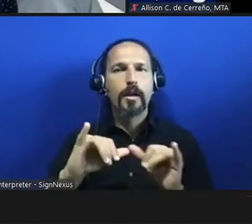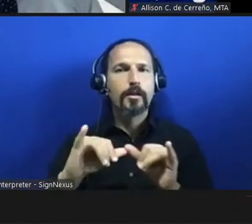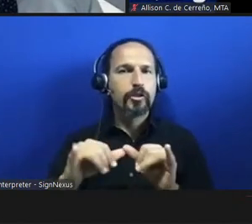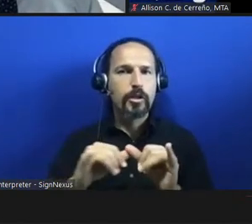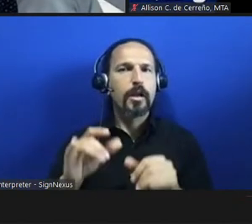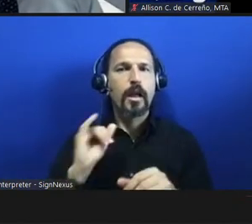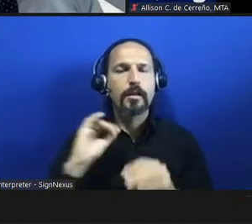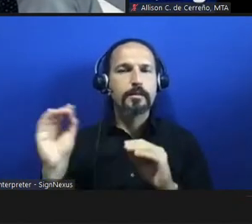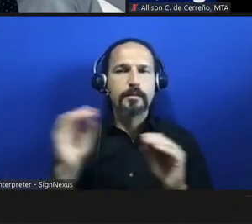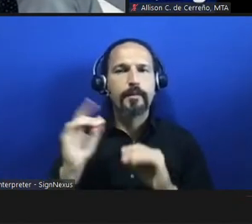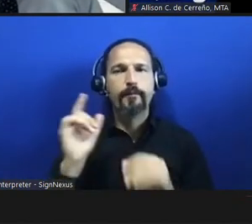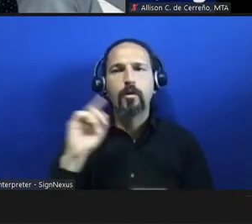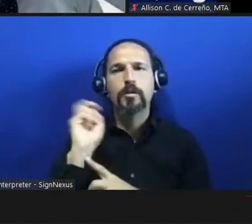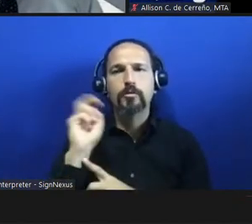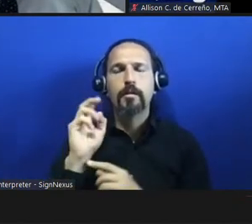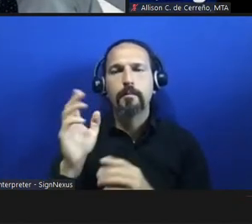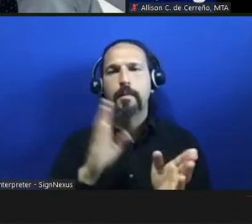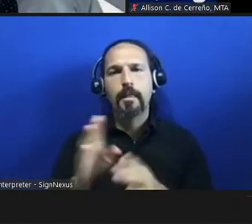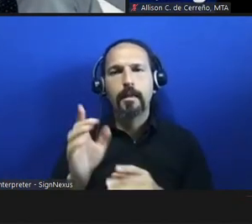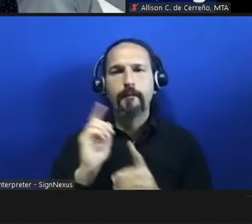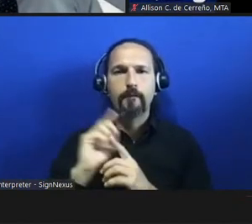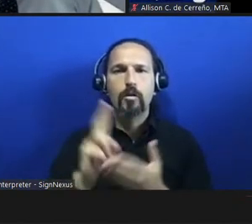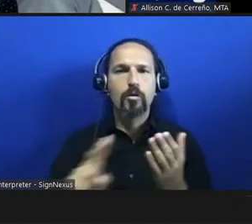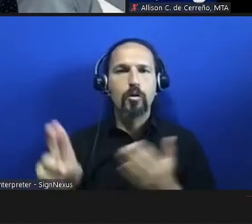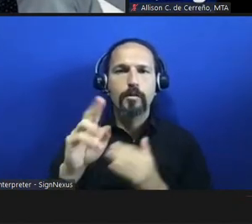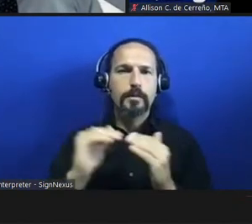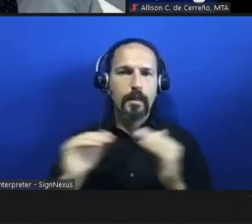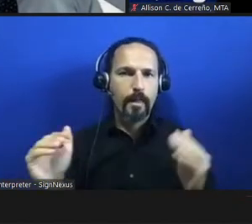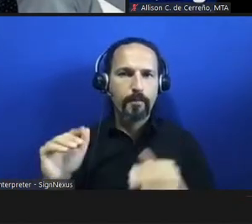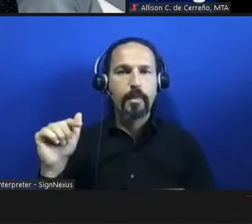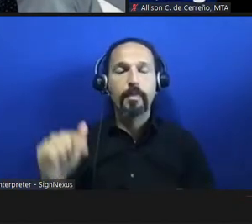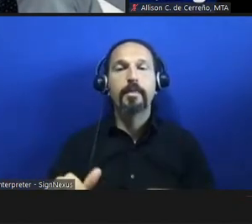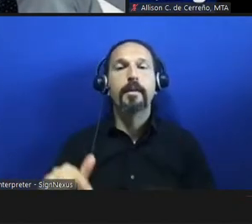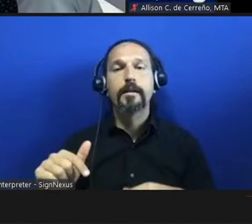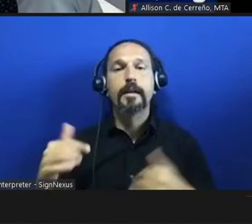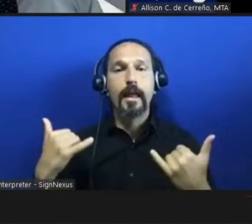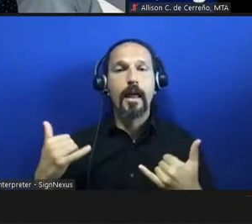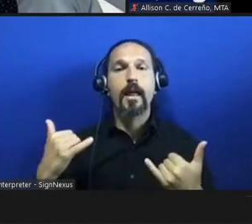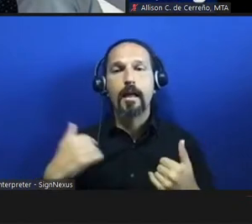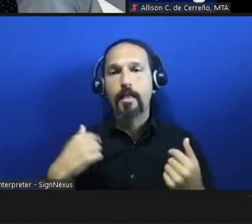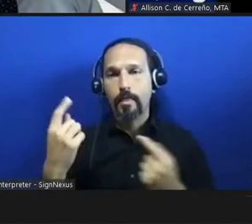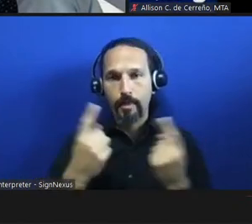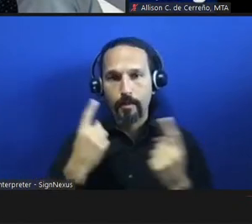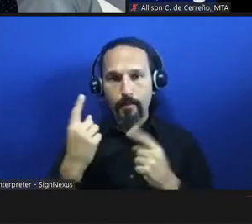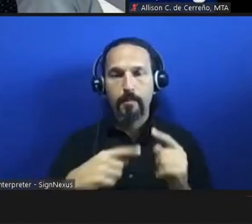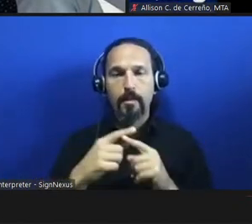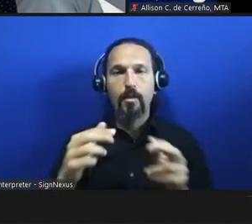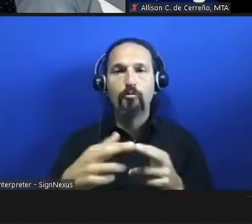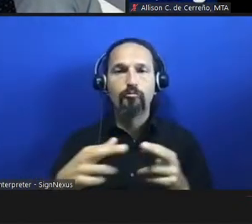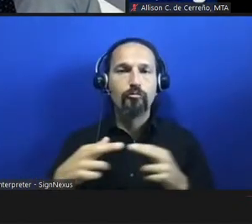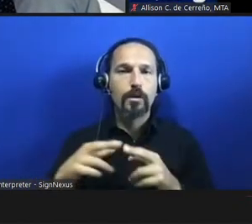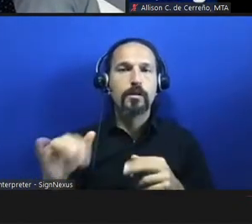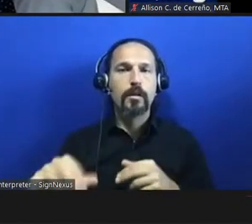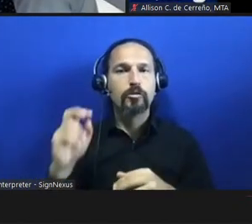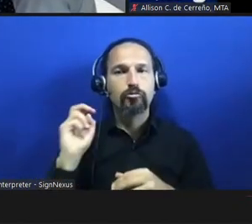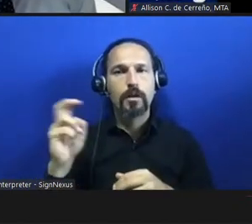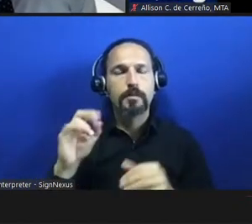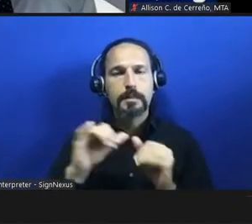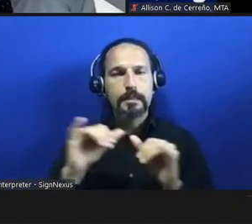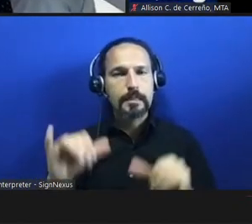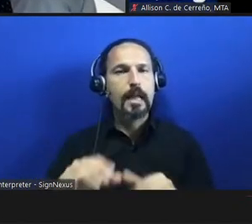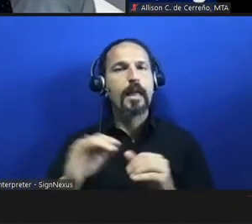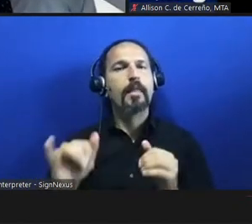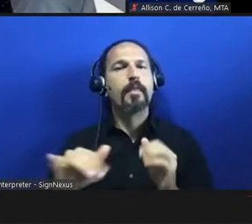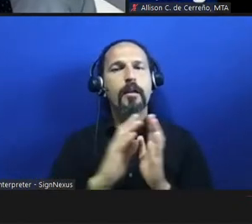I also teach Transportation Planning at the University level in these capacities I've given a lot of thought to the Region's transportation system and to